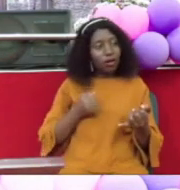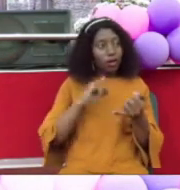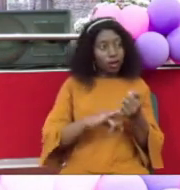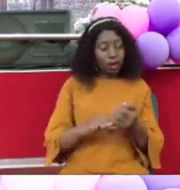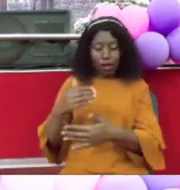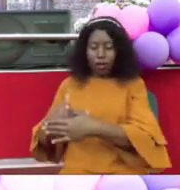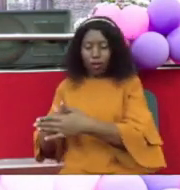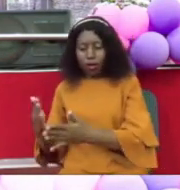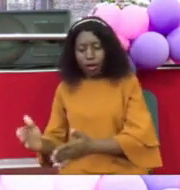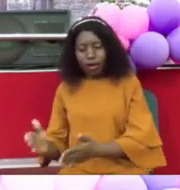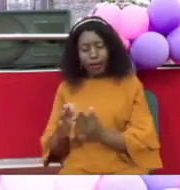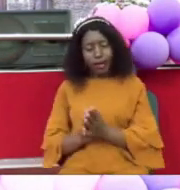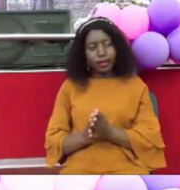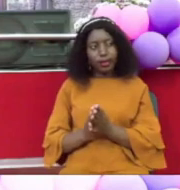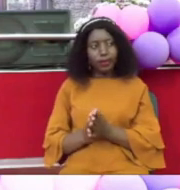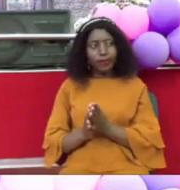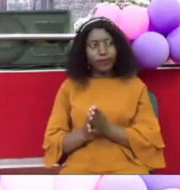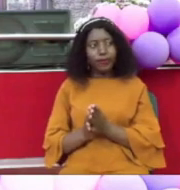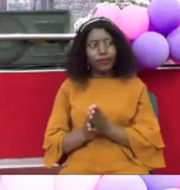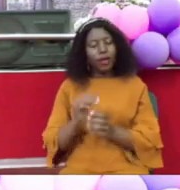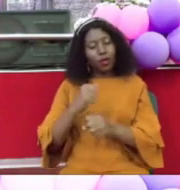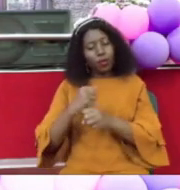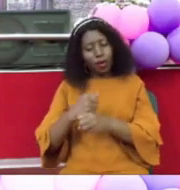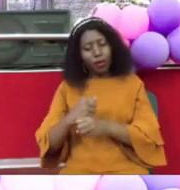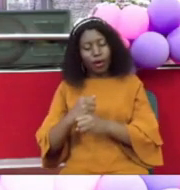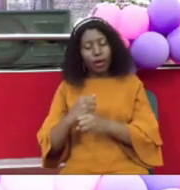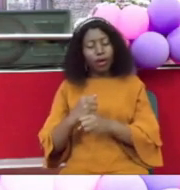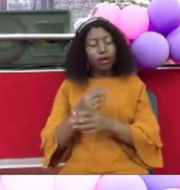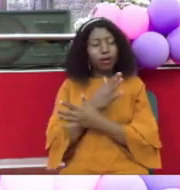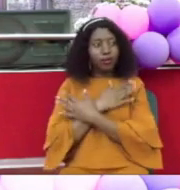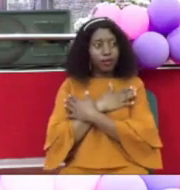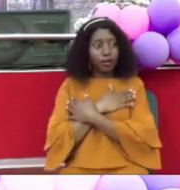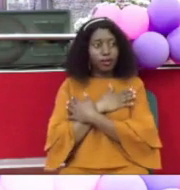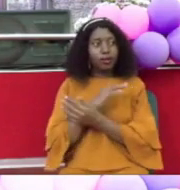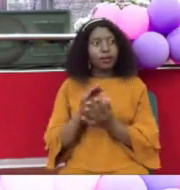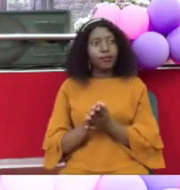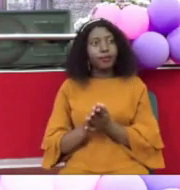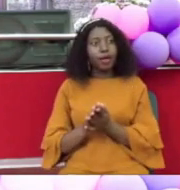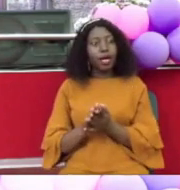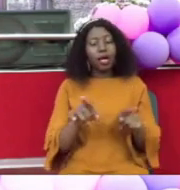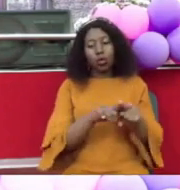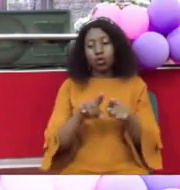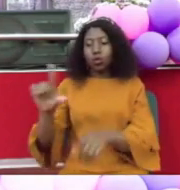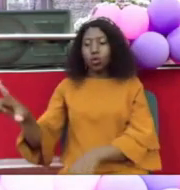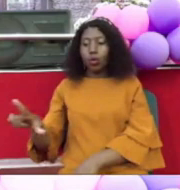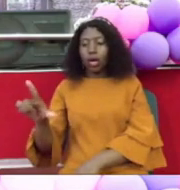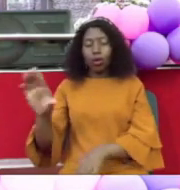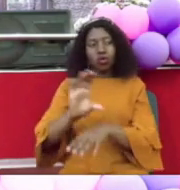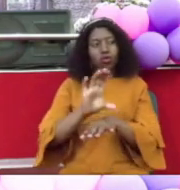neighbors. Na wale majirani your wako. Your workmates. Wale ambao mwafanya kazi nao. And your local church. Na hata kanisa